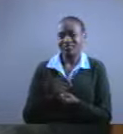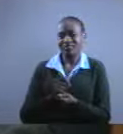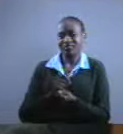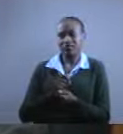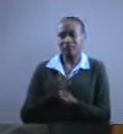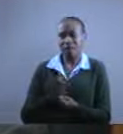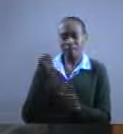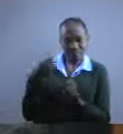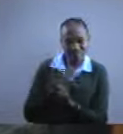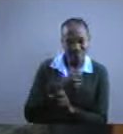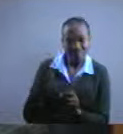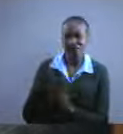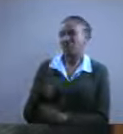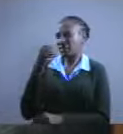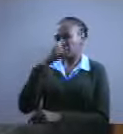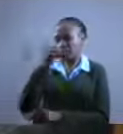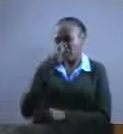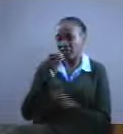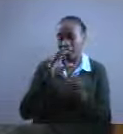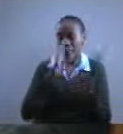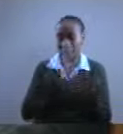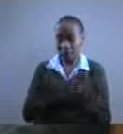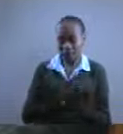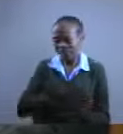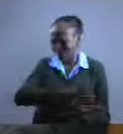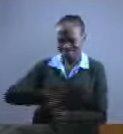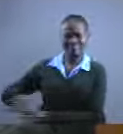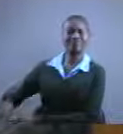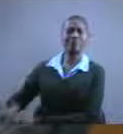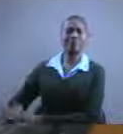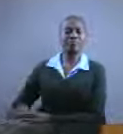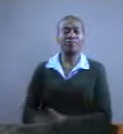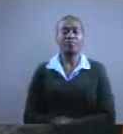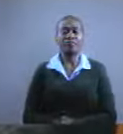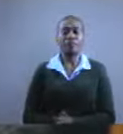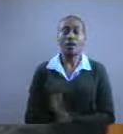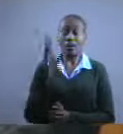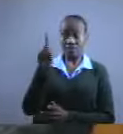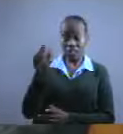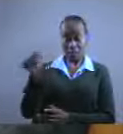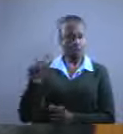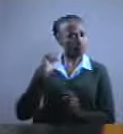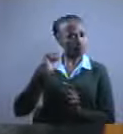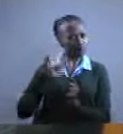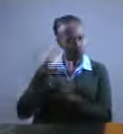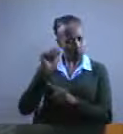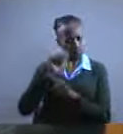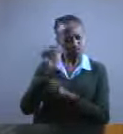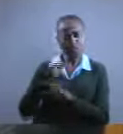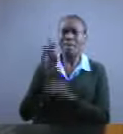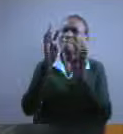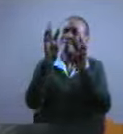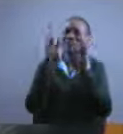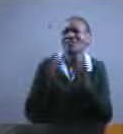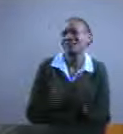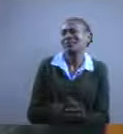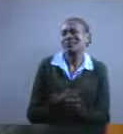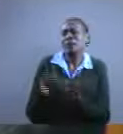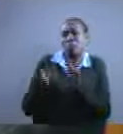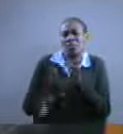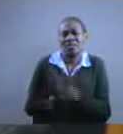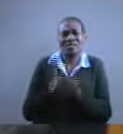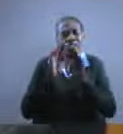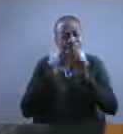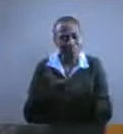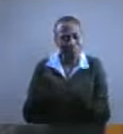and violent behavior. The DA reiterates its appeal for peace, political maturity, and